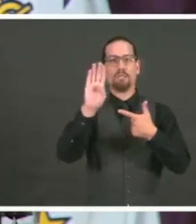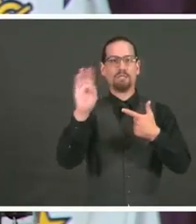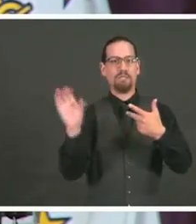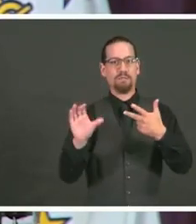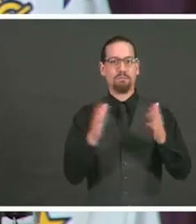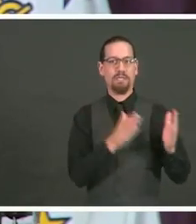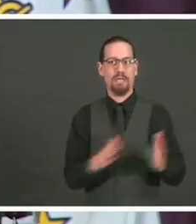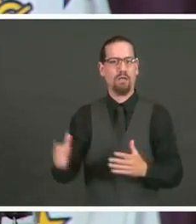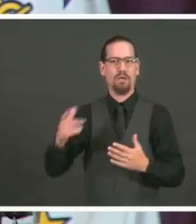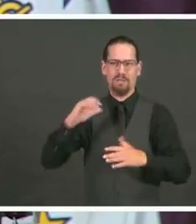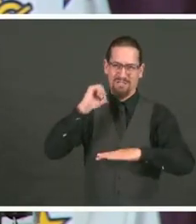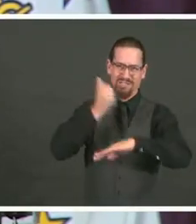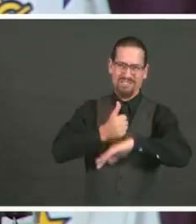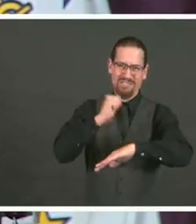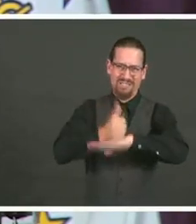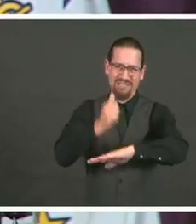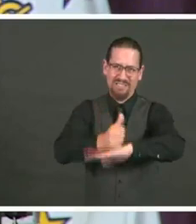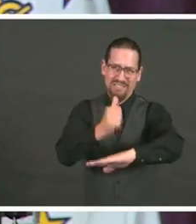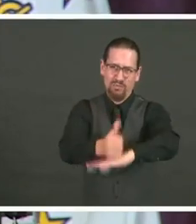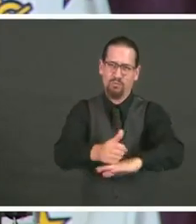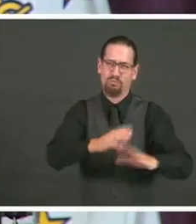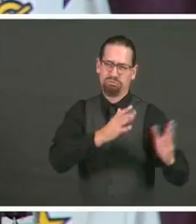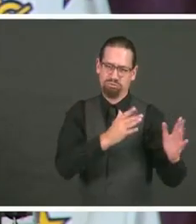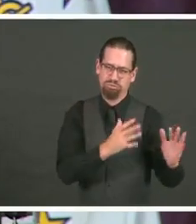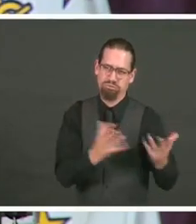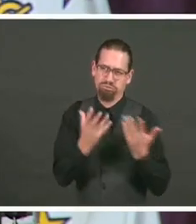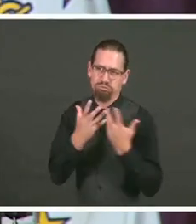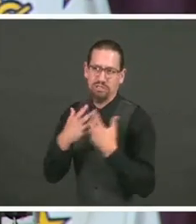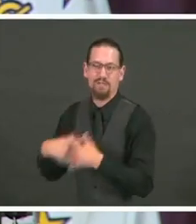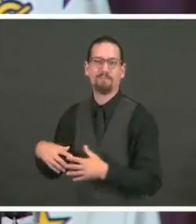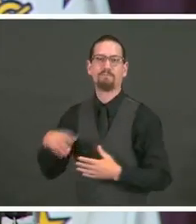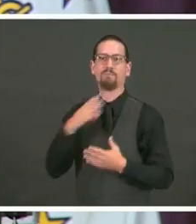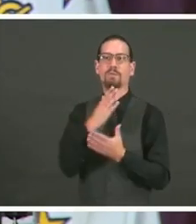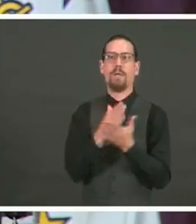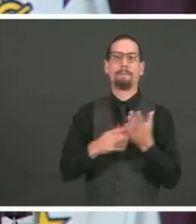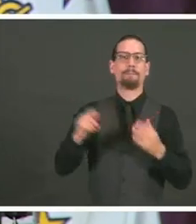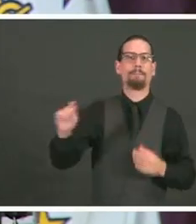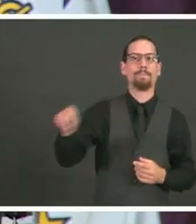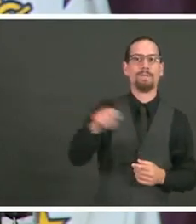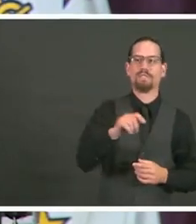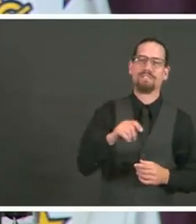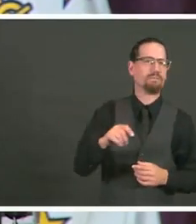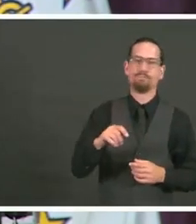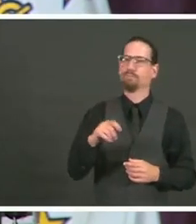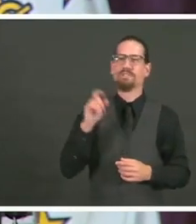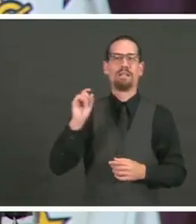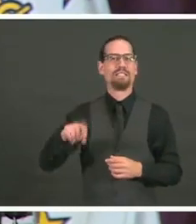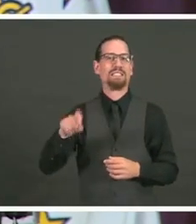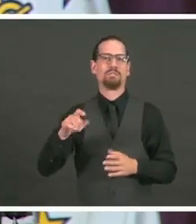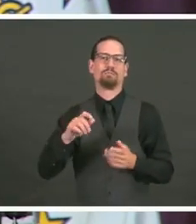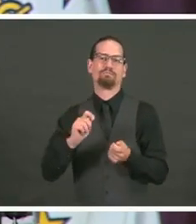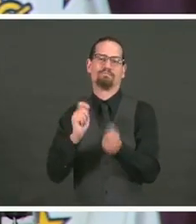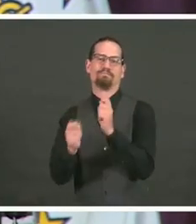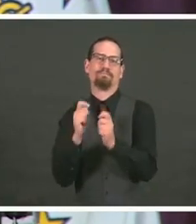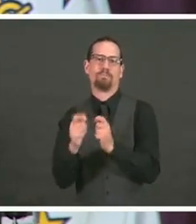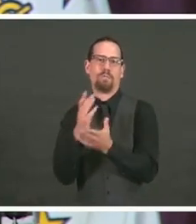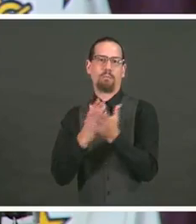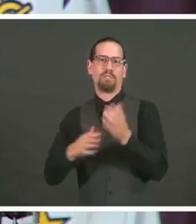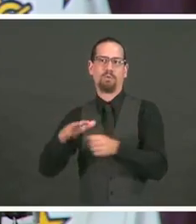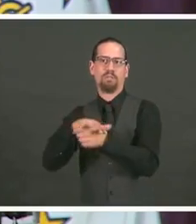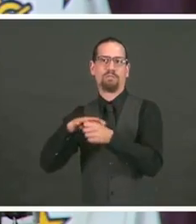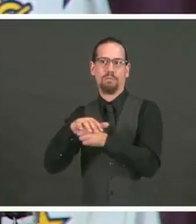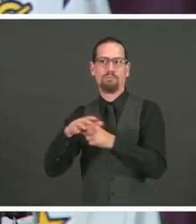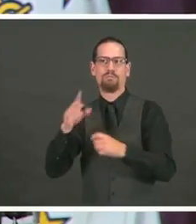Others have work to do. And I'd encourage you to do that hard work. I want to commend Tiverton, Smithfield, Scituate,